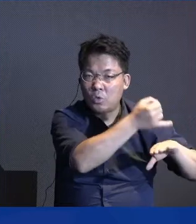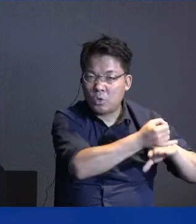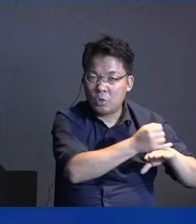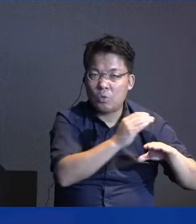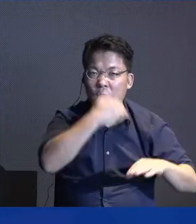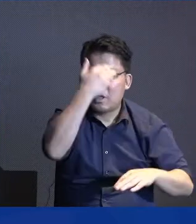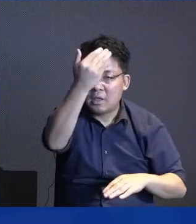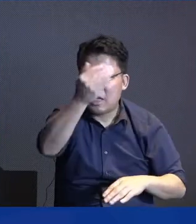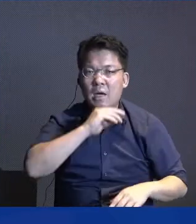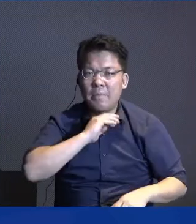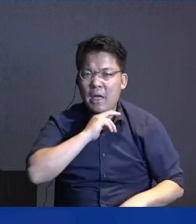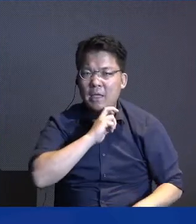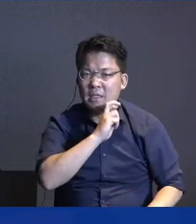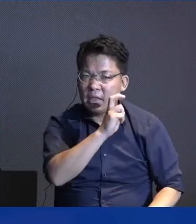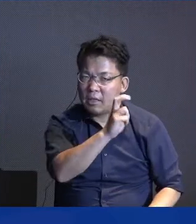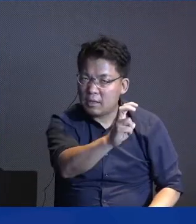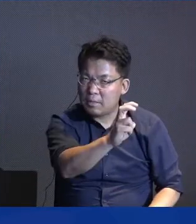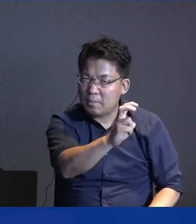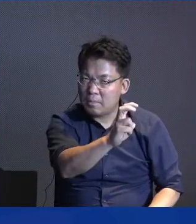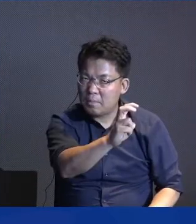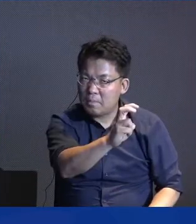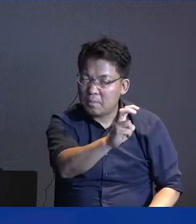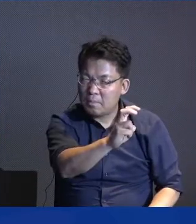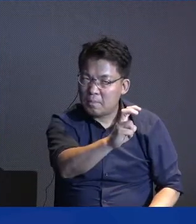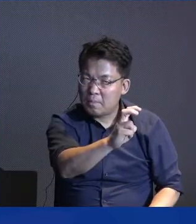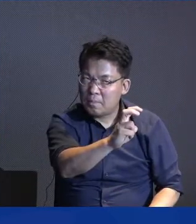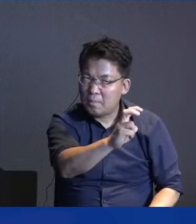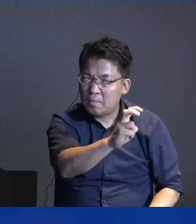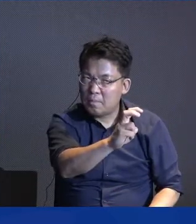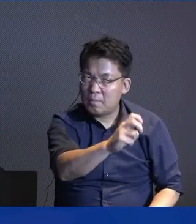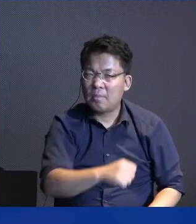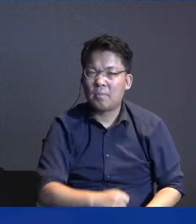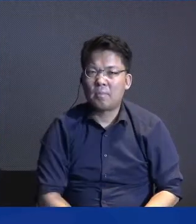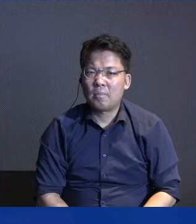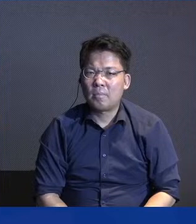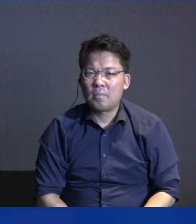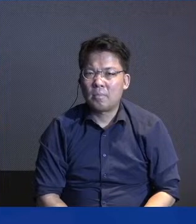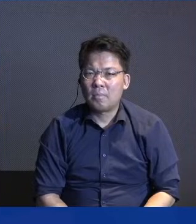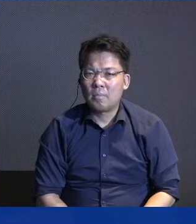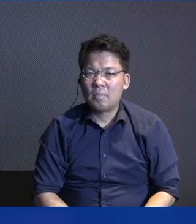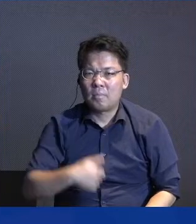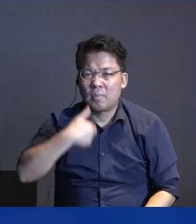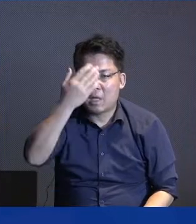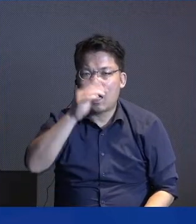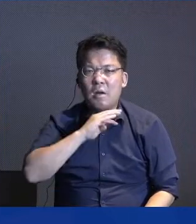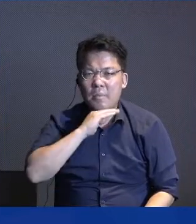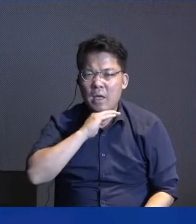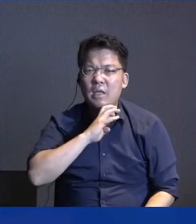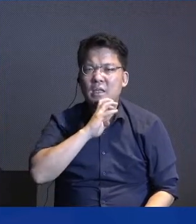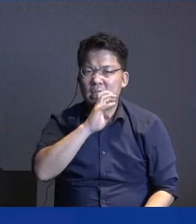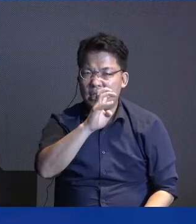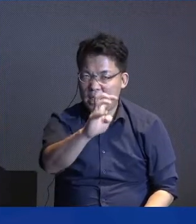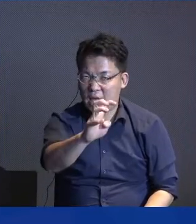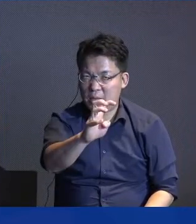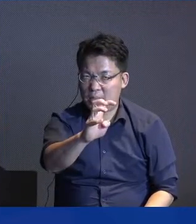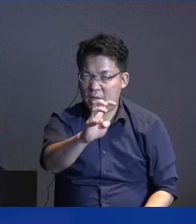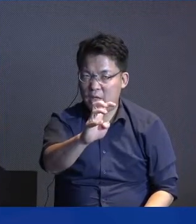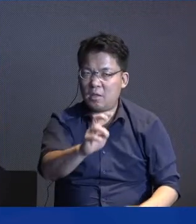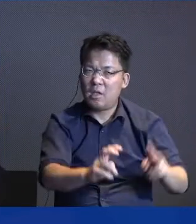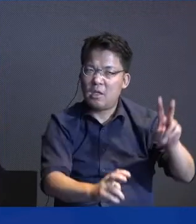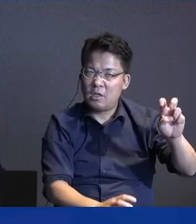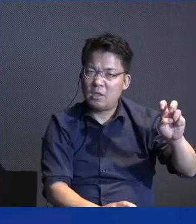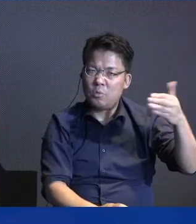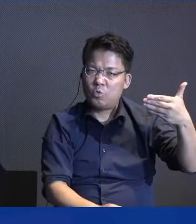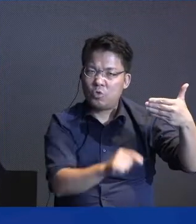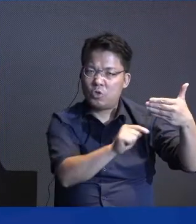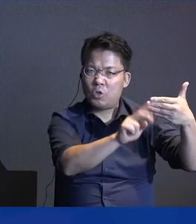It ranges from 21.7% to 29.2% among 20s through 40s.